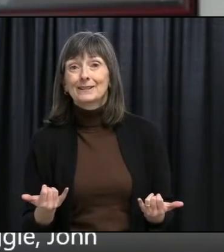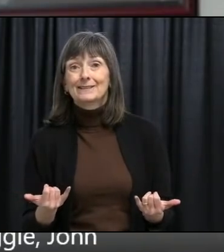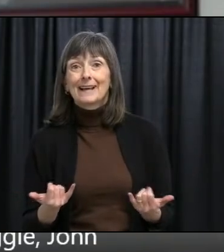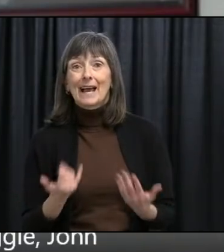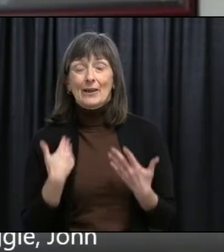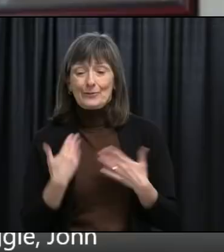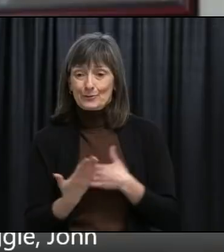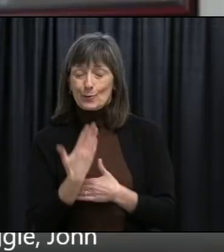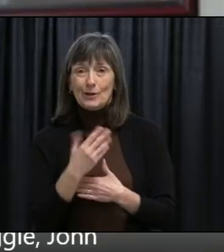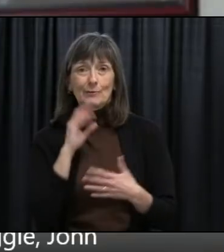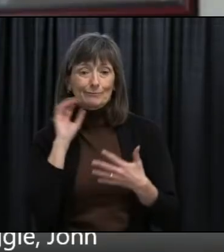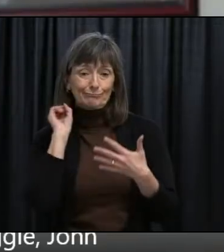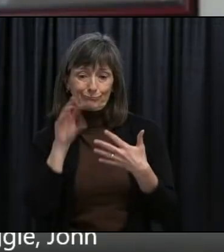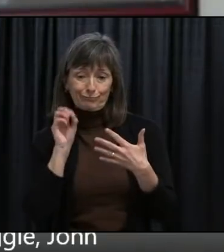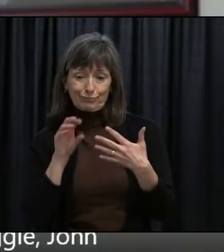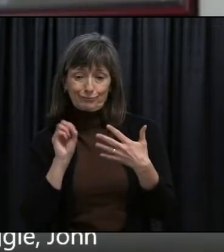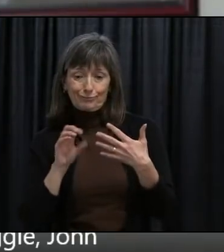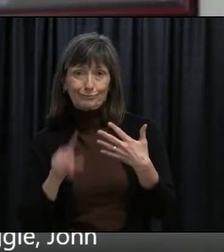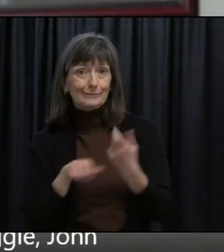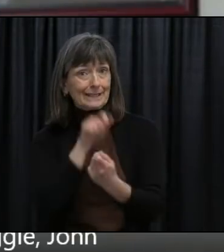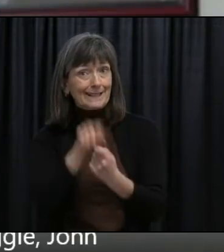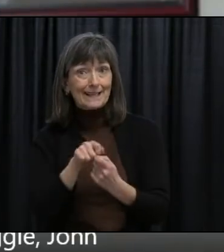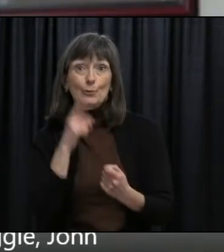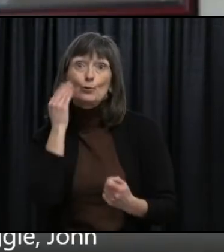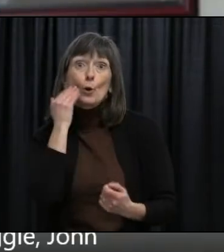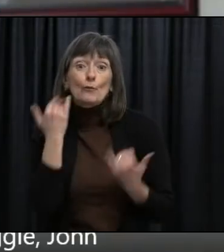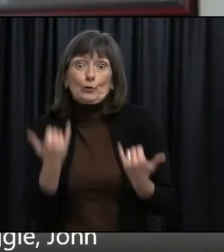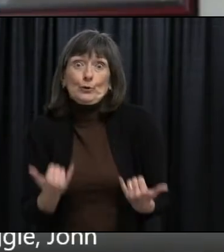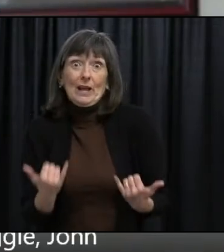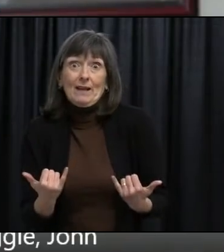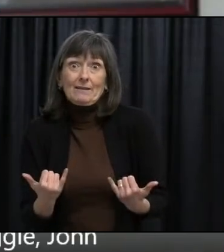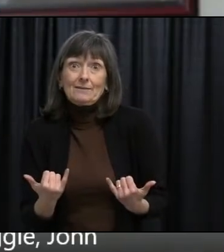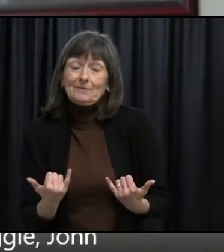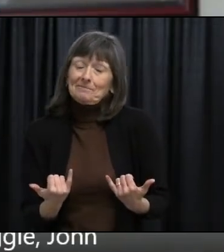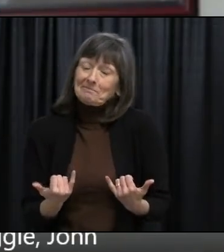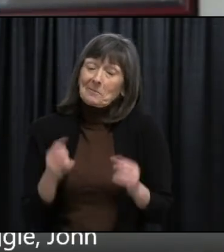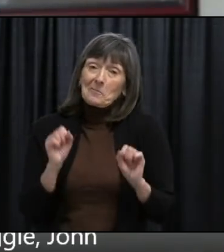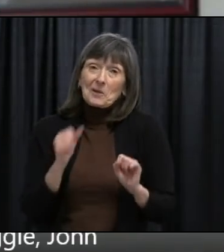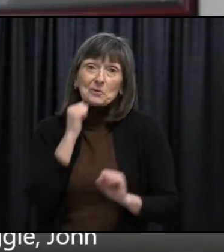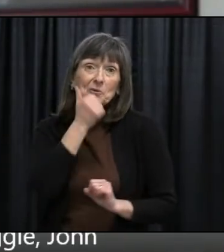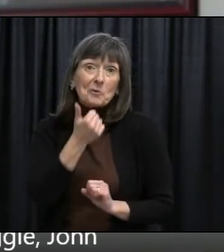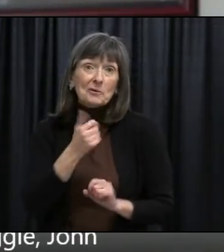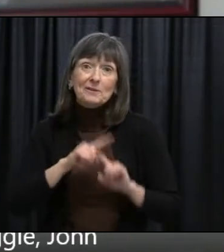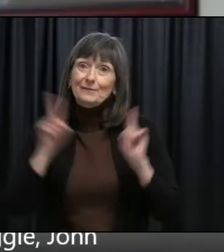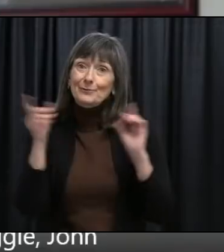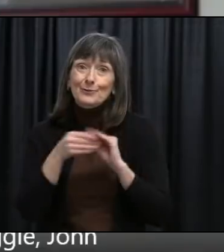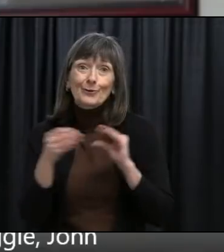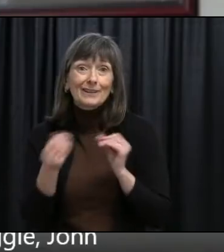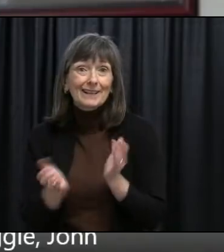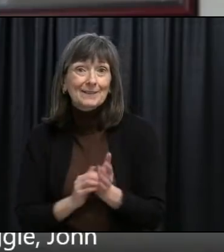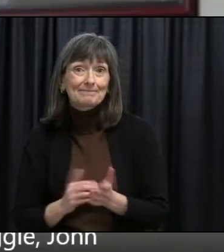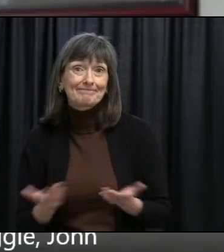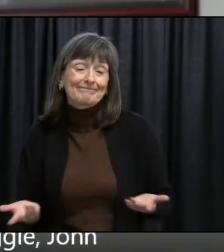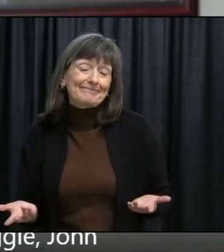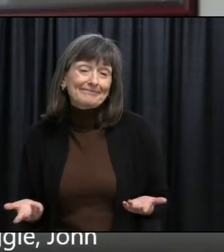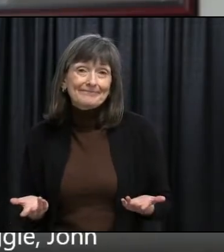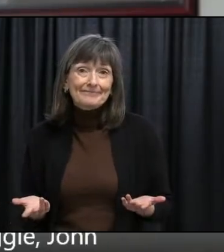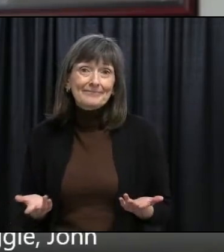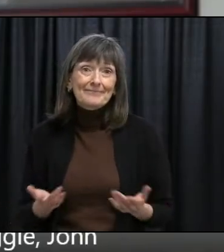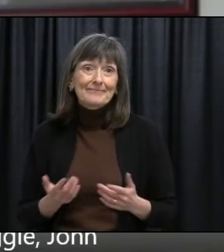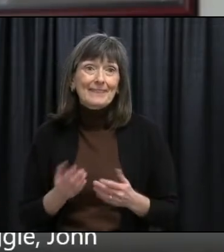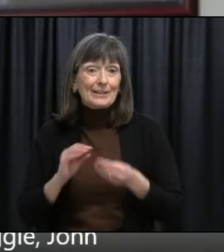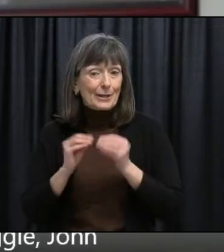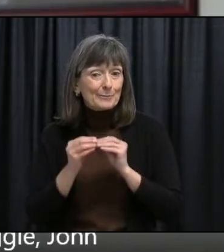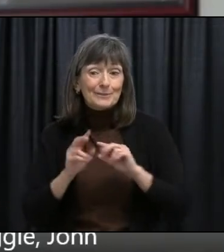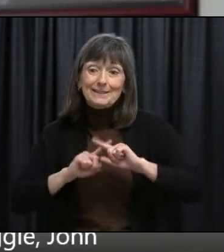facts out there, accurate at the moment. By tomorrow, those facts will have changed yet again, I'm sure, and our